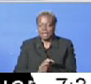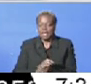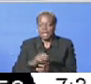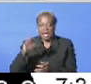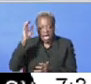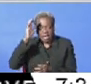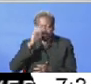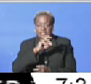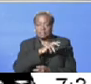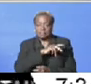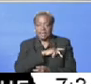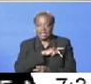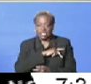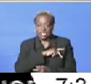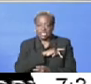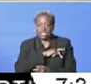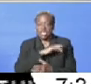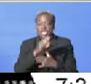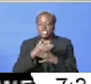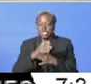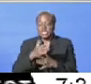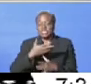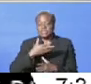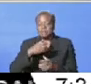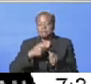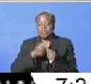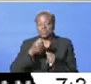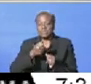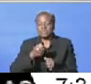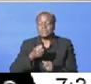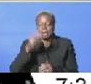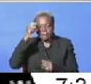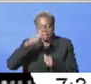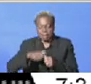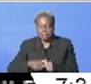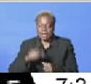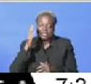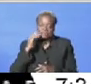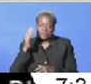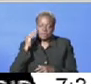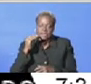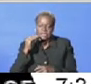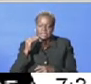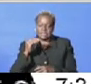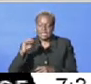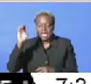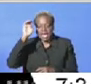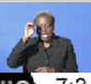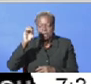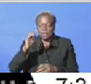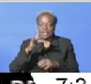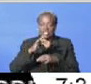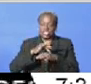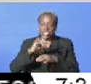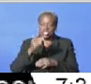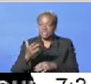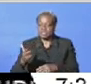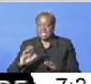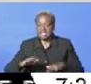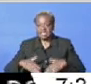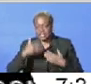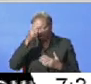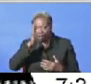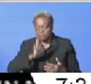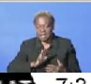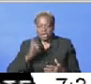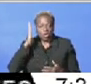Carlos Palacios, shared his most memorable experience. He would touch the things that young men often would not have